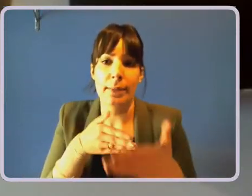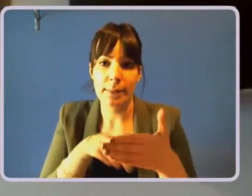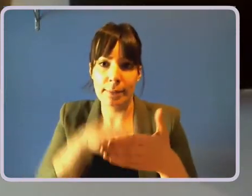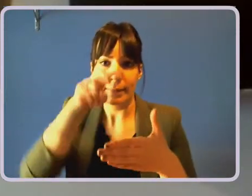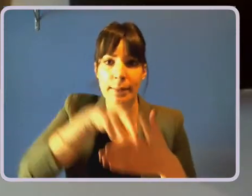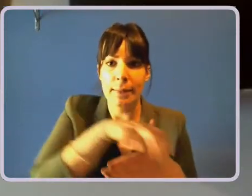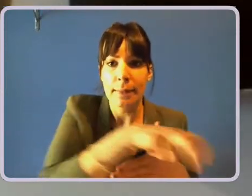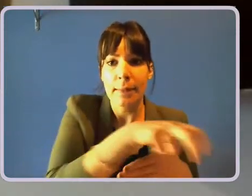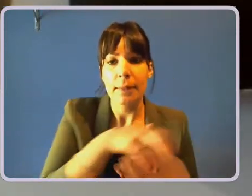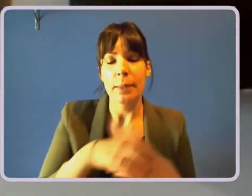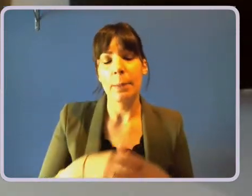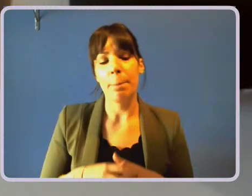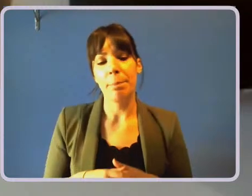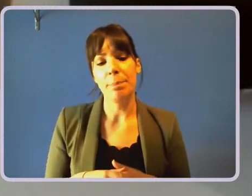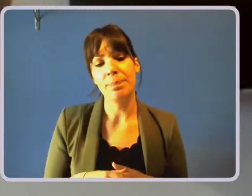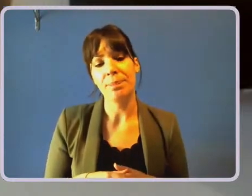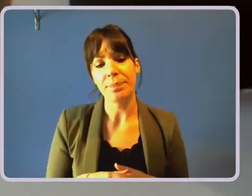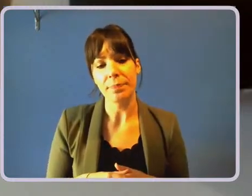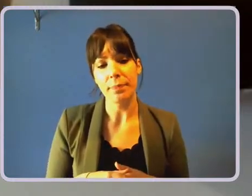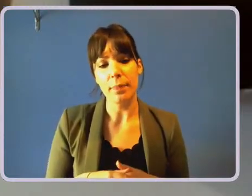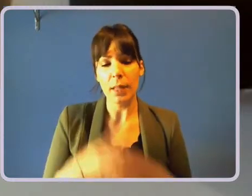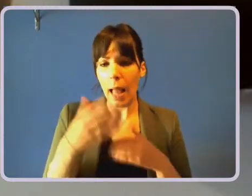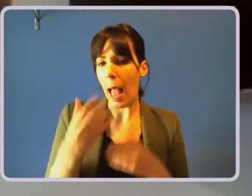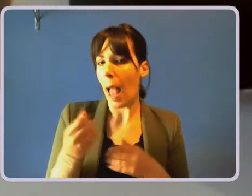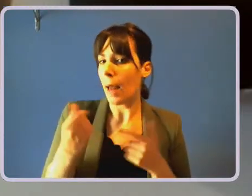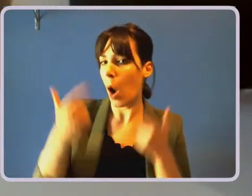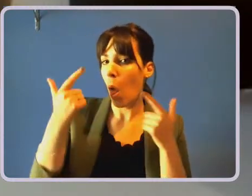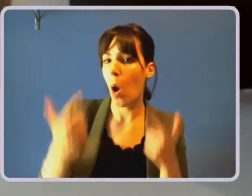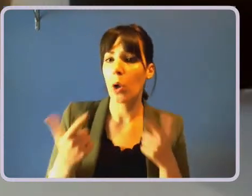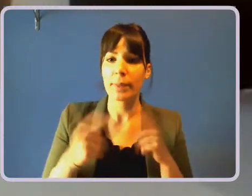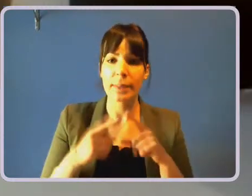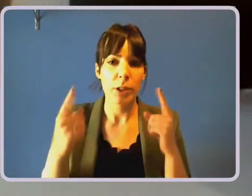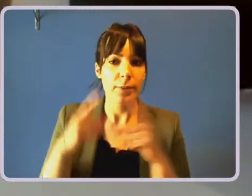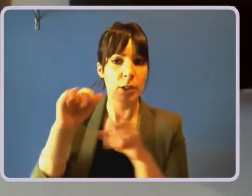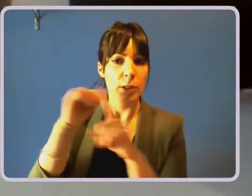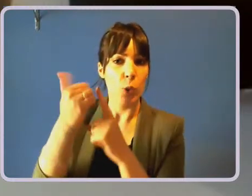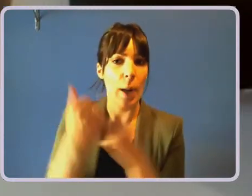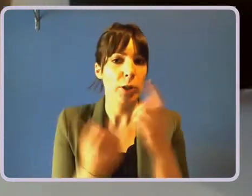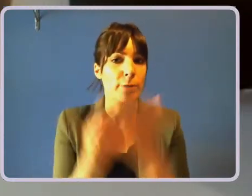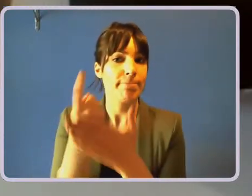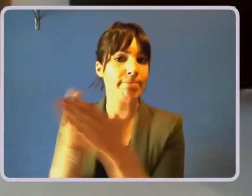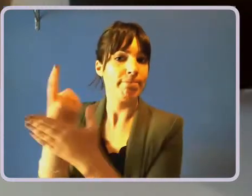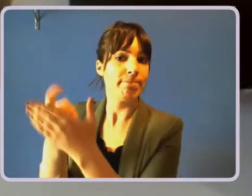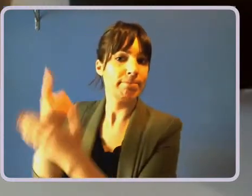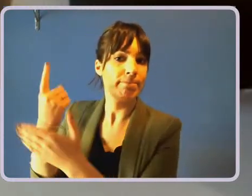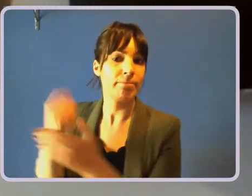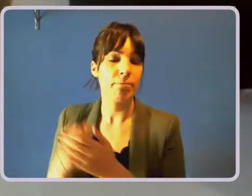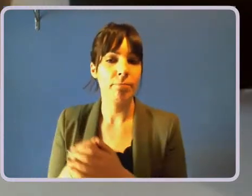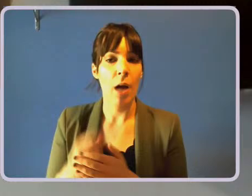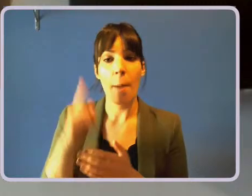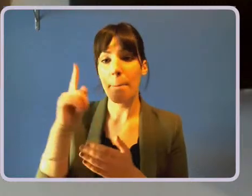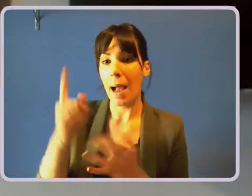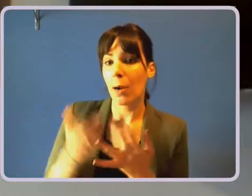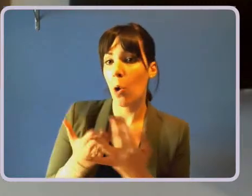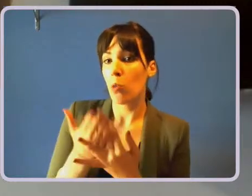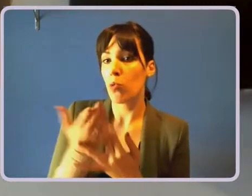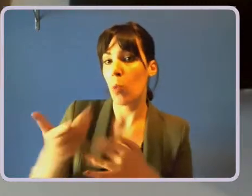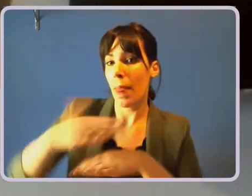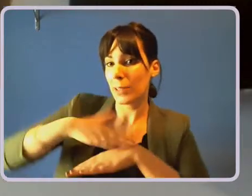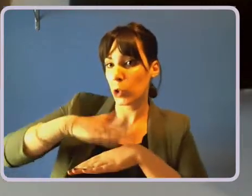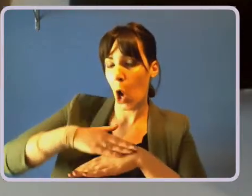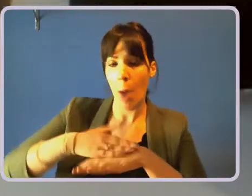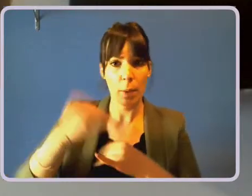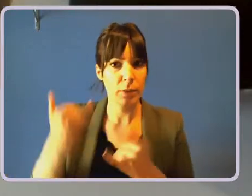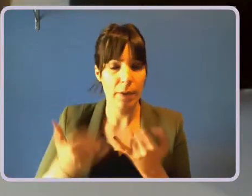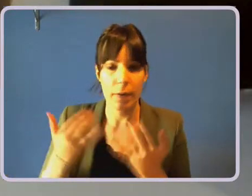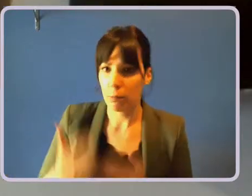earlier. So lots of different situations. But look, throughout this time, it was high intensity.